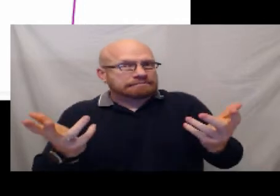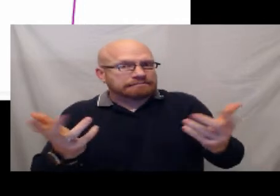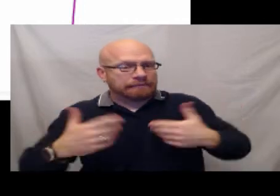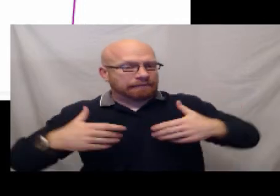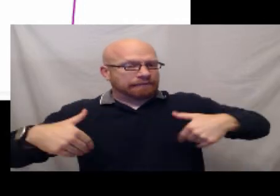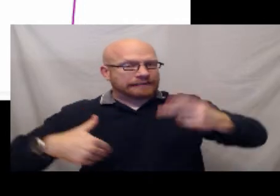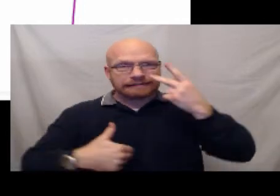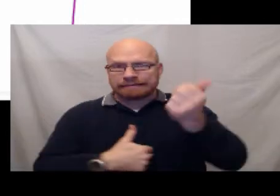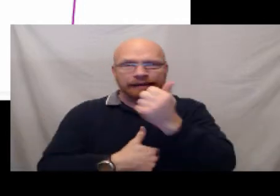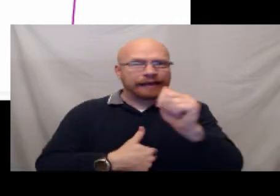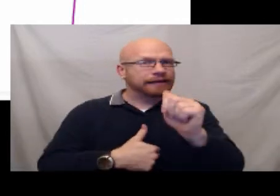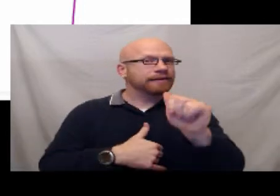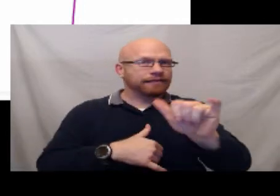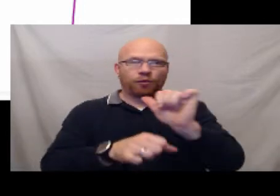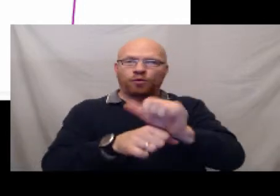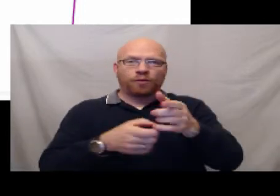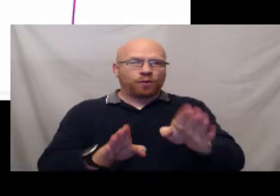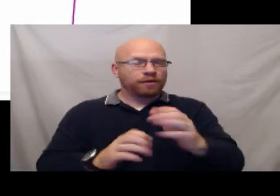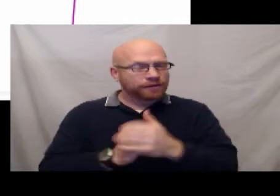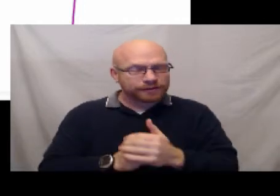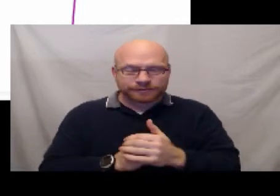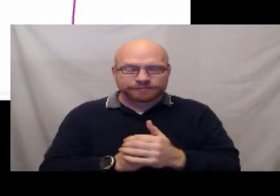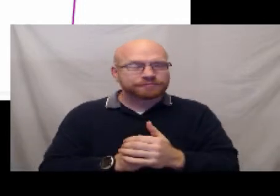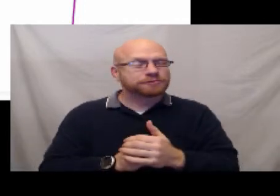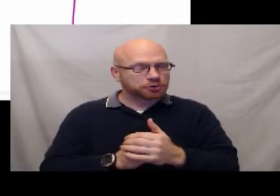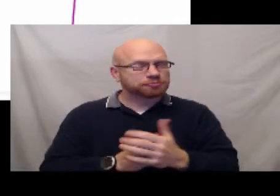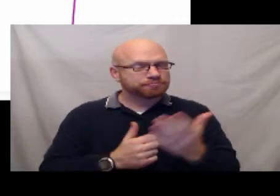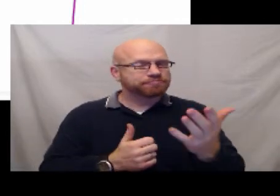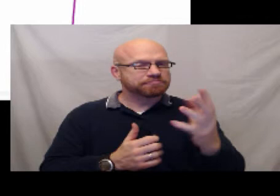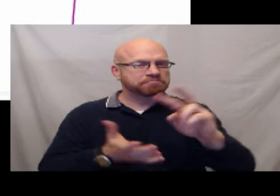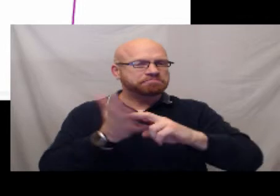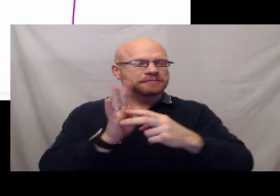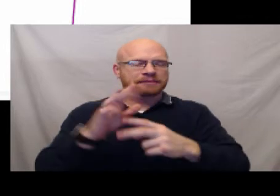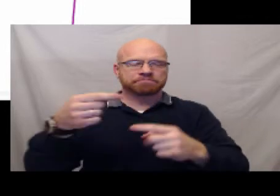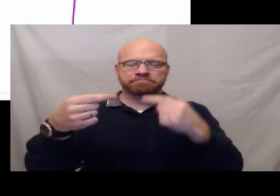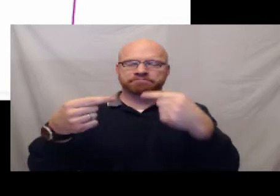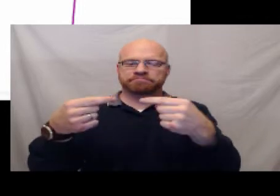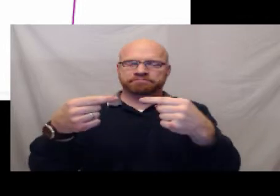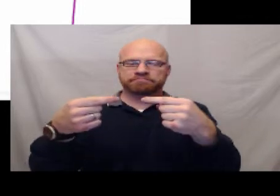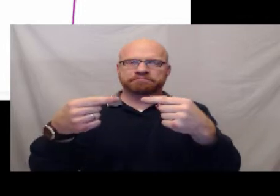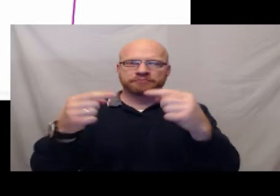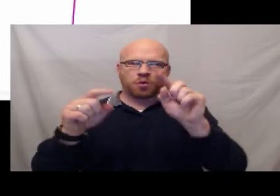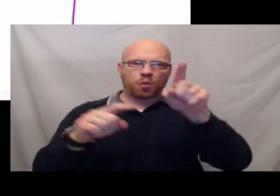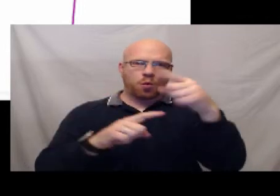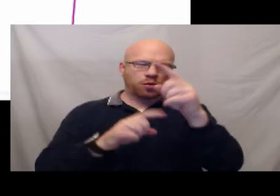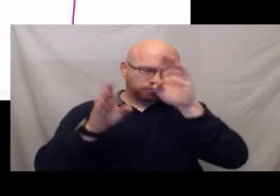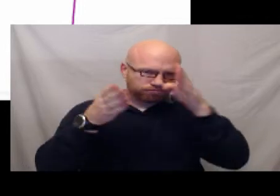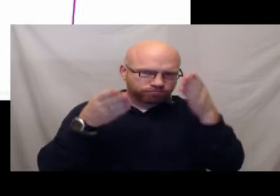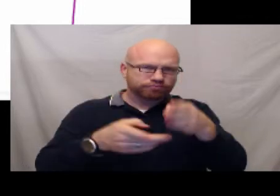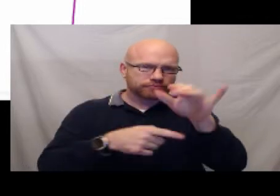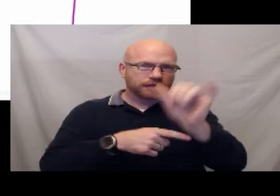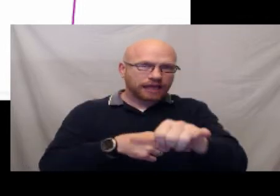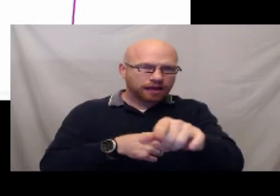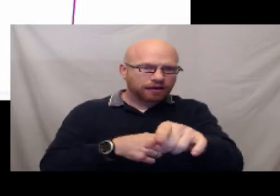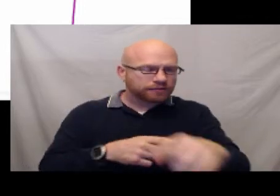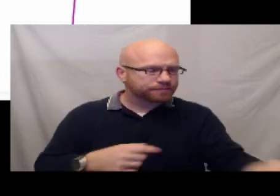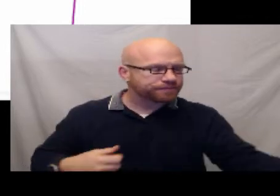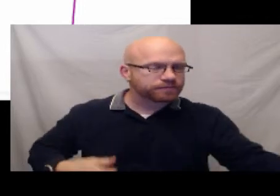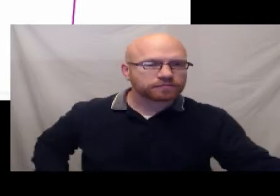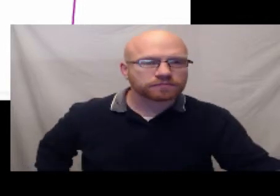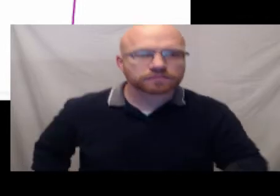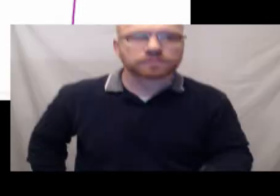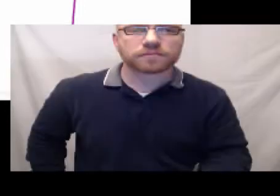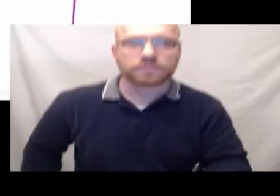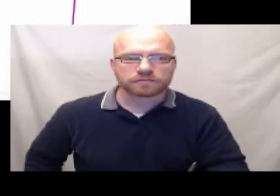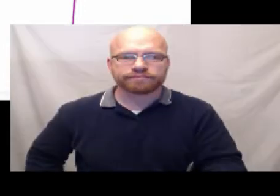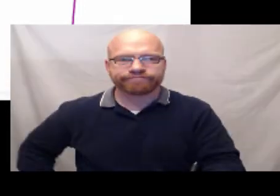have two positive numbers that add together to a negative. I haven't seen any in my lifetime. So we're going to focus on our negative